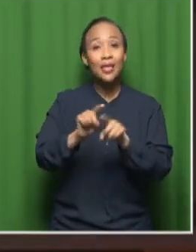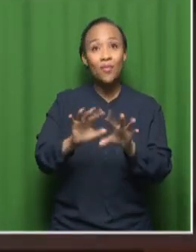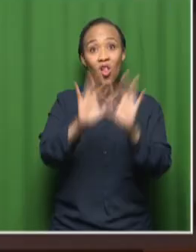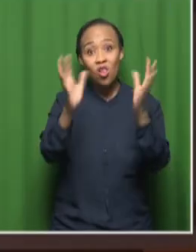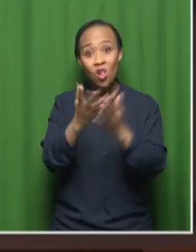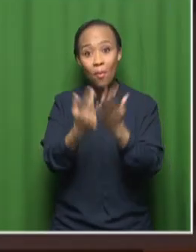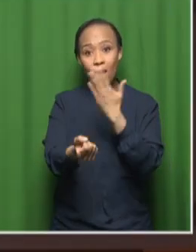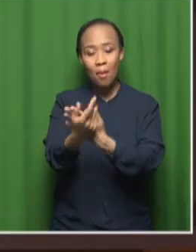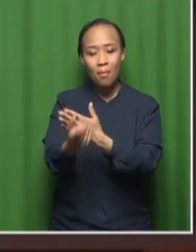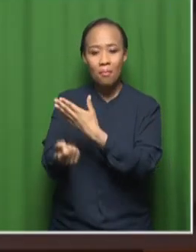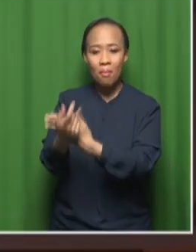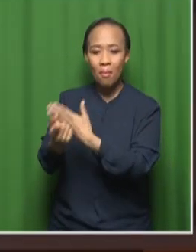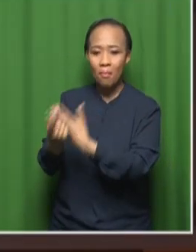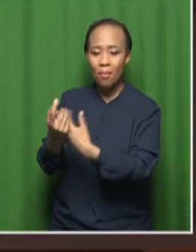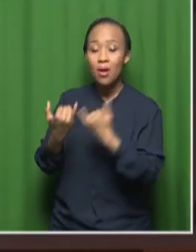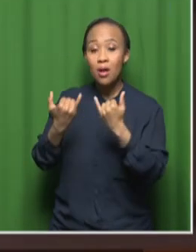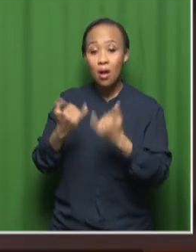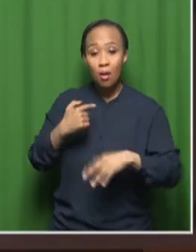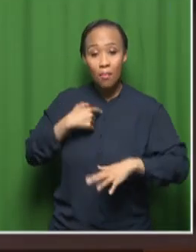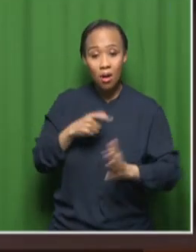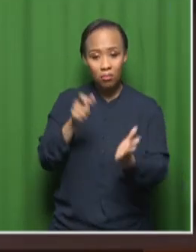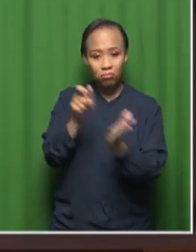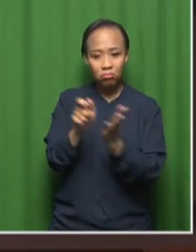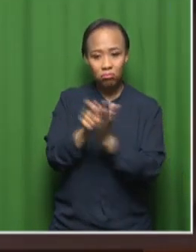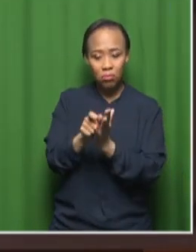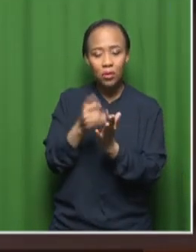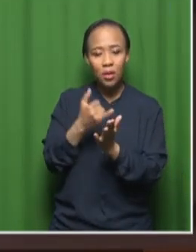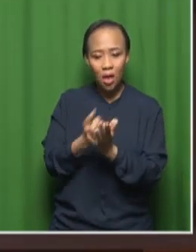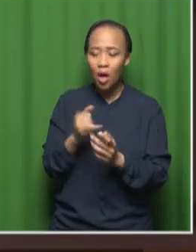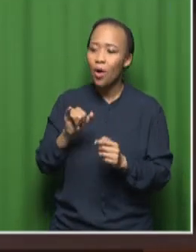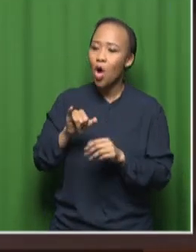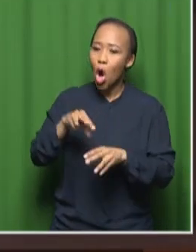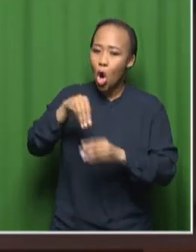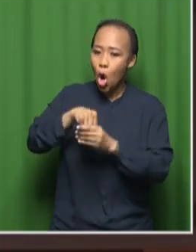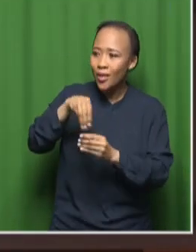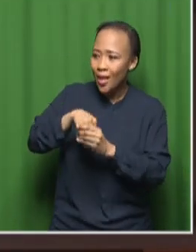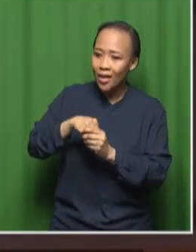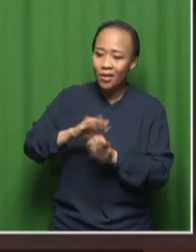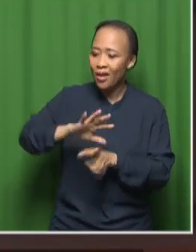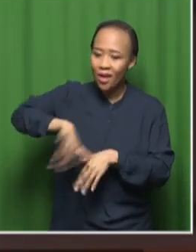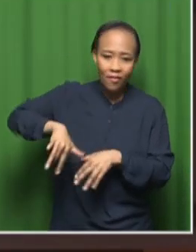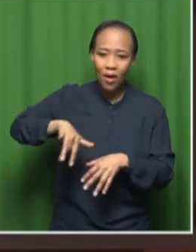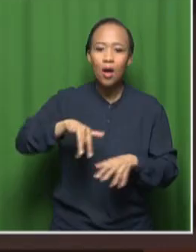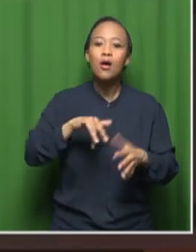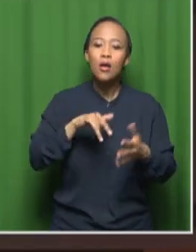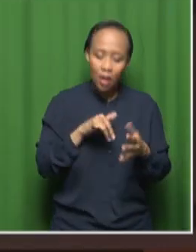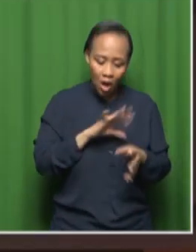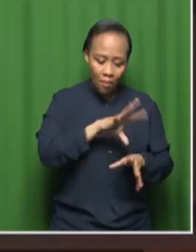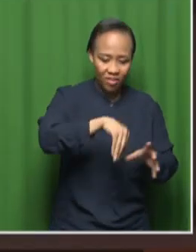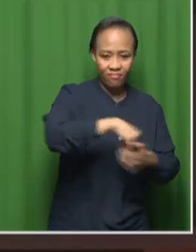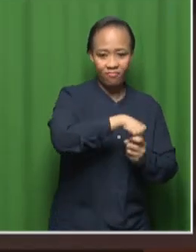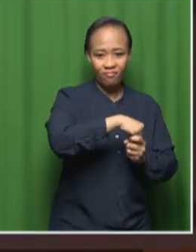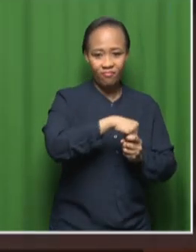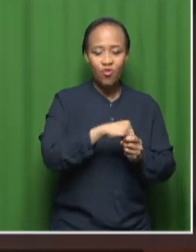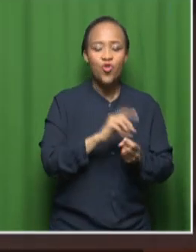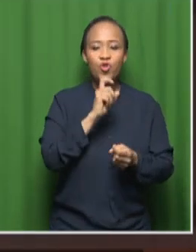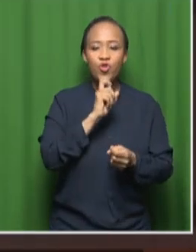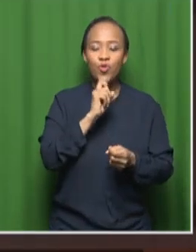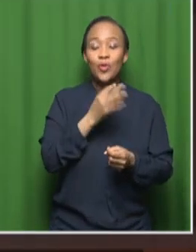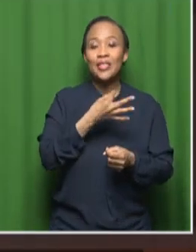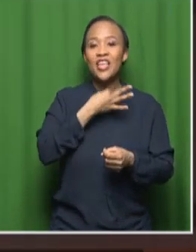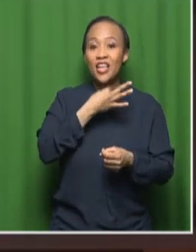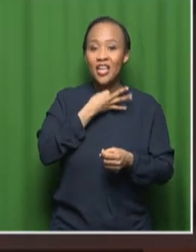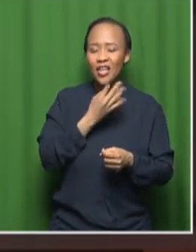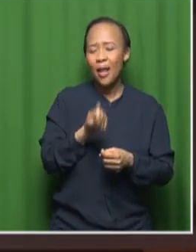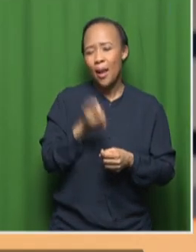but in the process of writing it, I had to make sure that I don't shy away from the content. Hence why I decided to write it in English and include 30% of Xhosa.